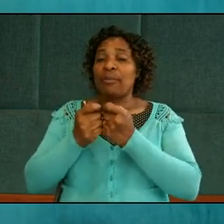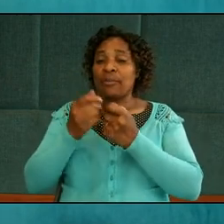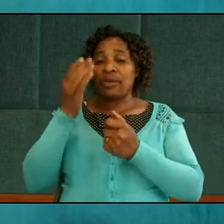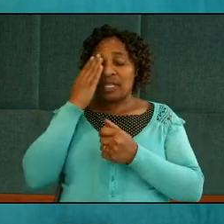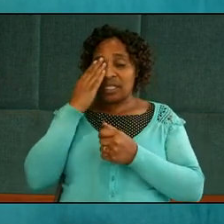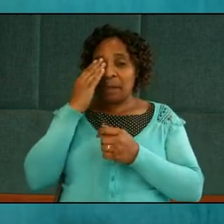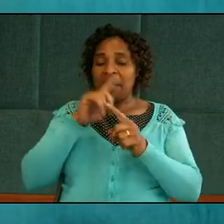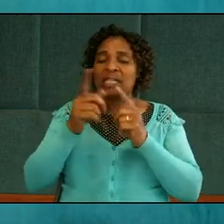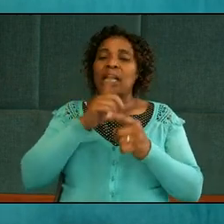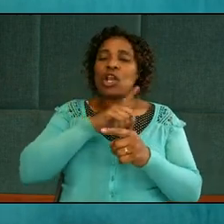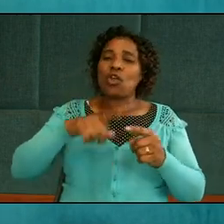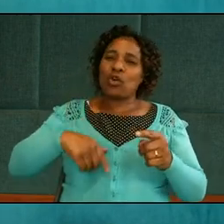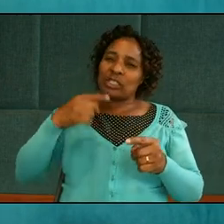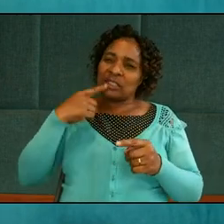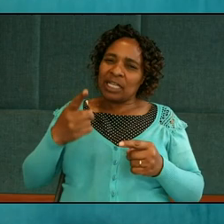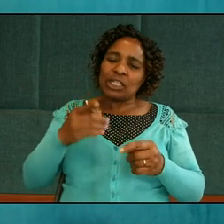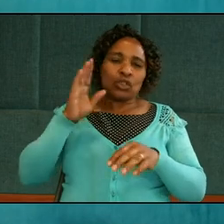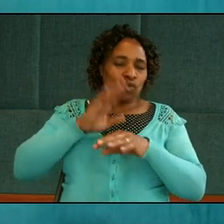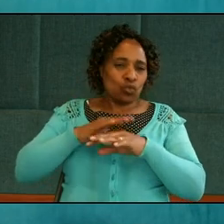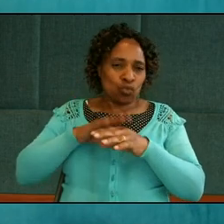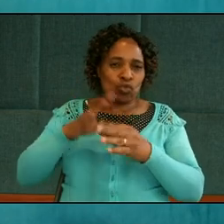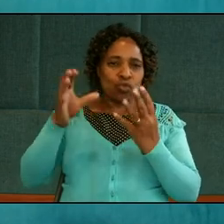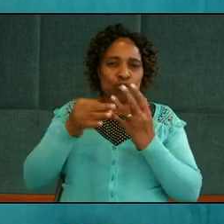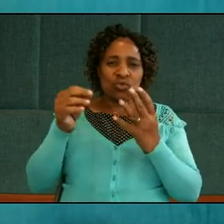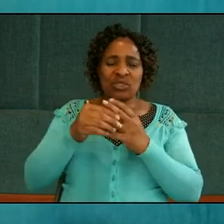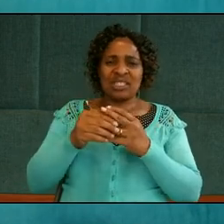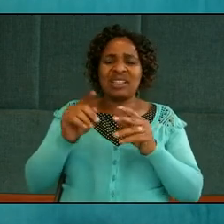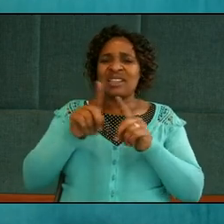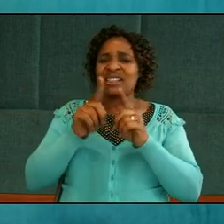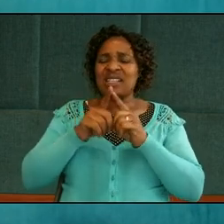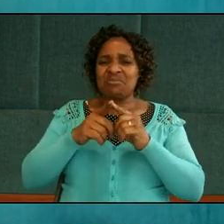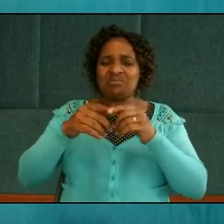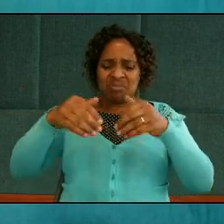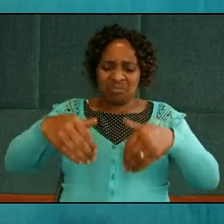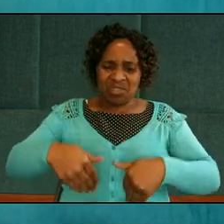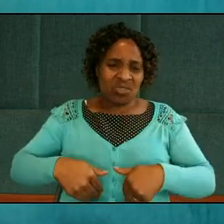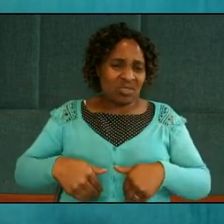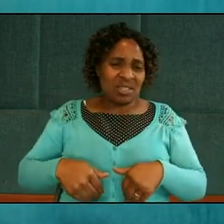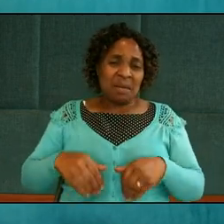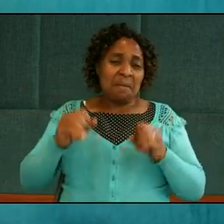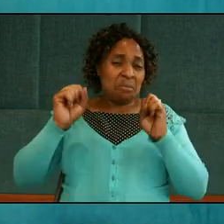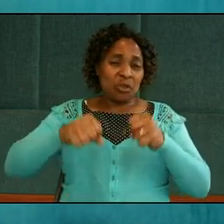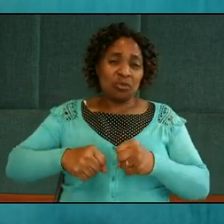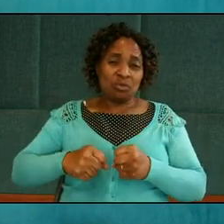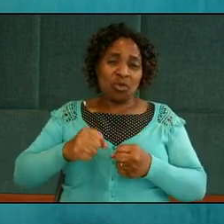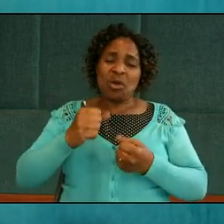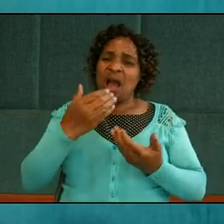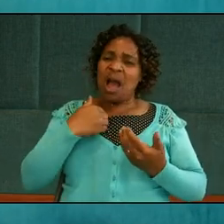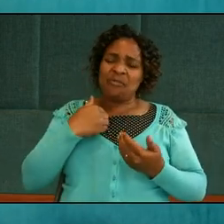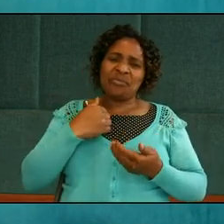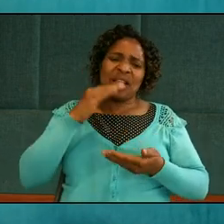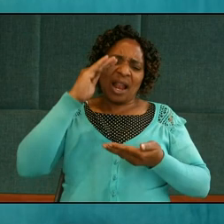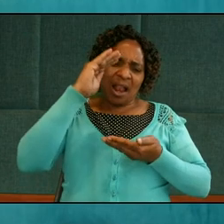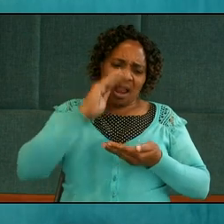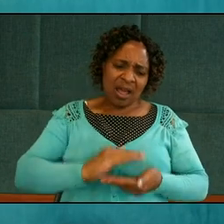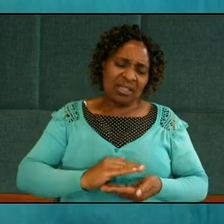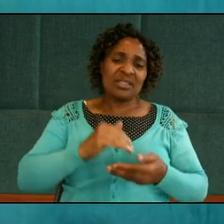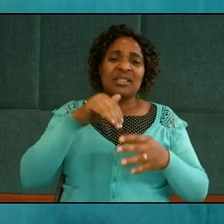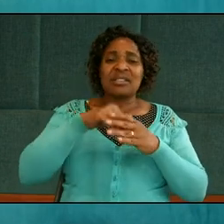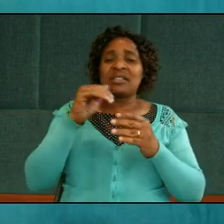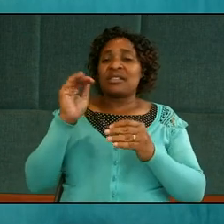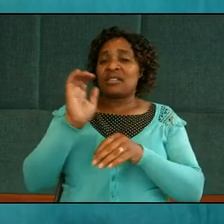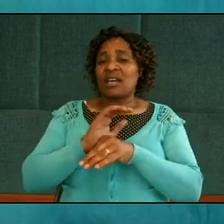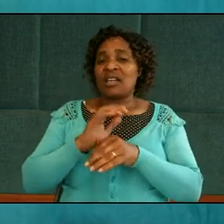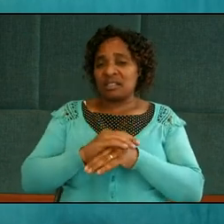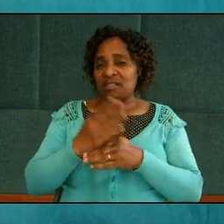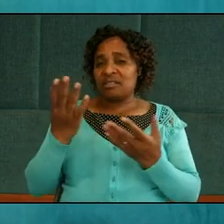to choose him. So even as teenagers, we might be the least, even in church. Or even in school, we